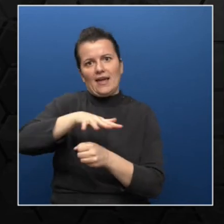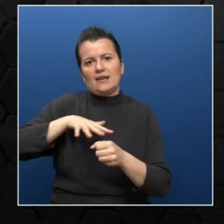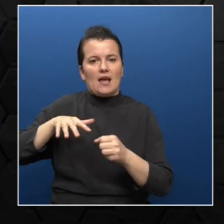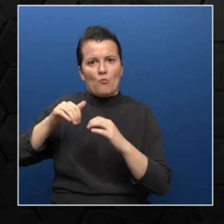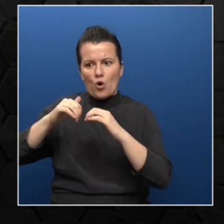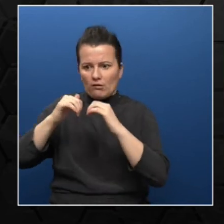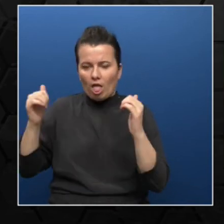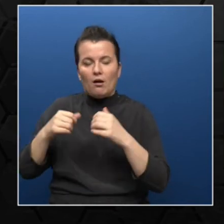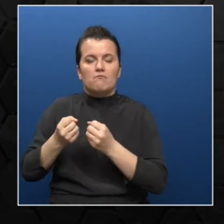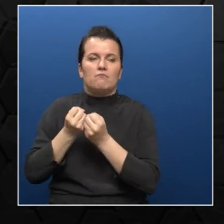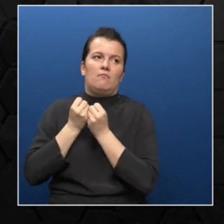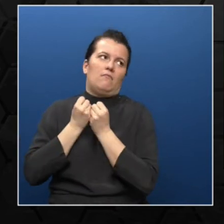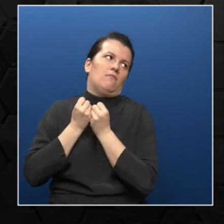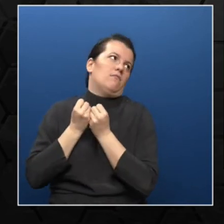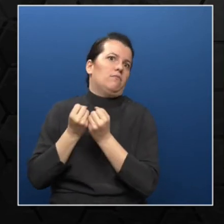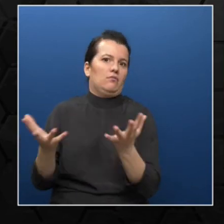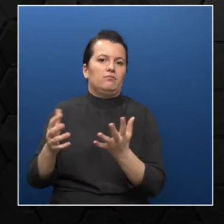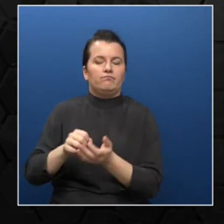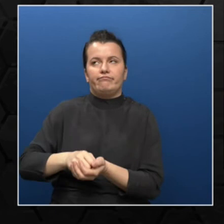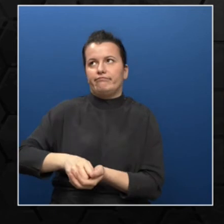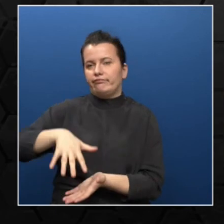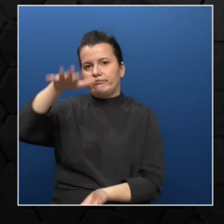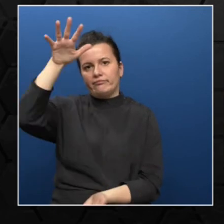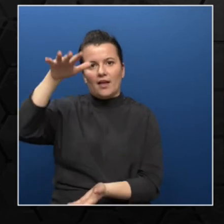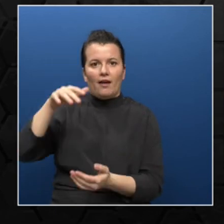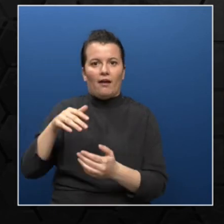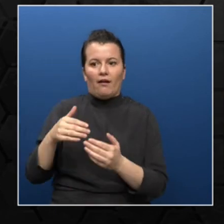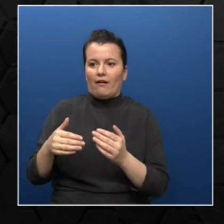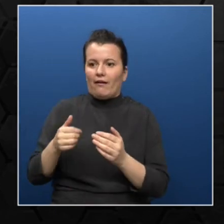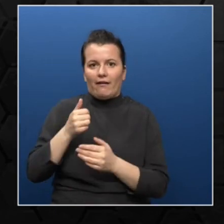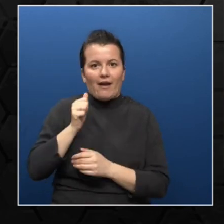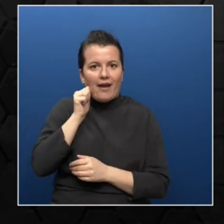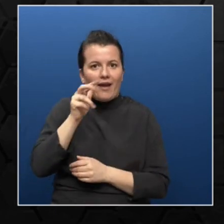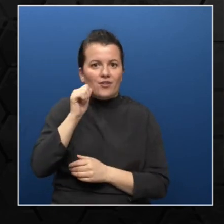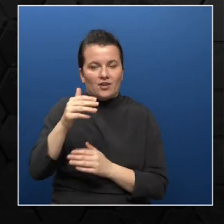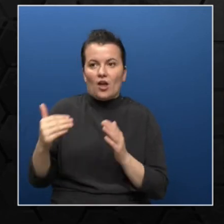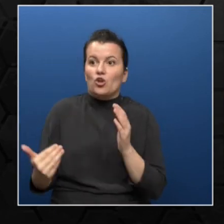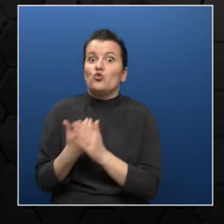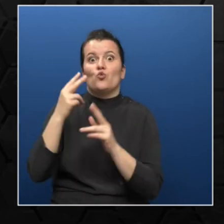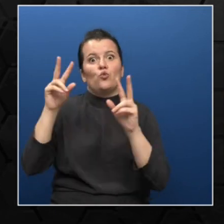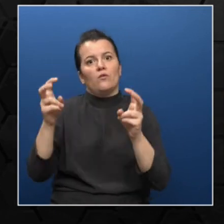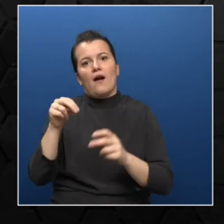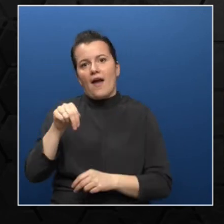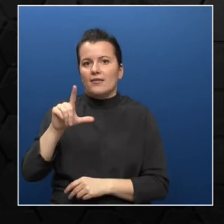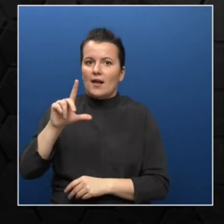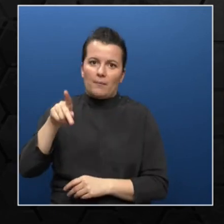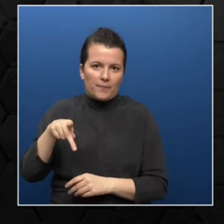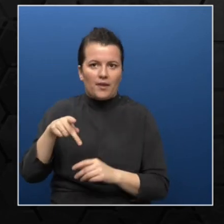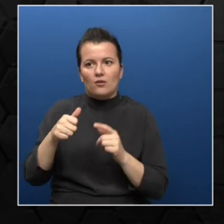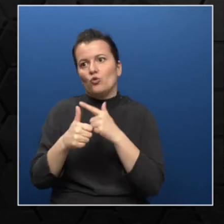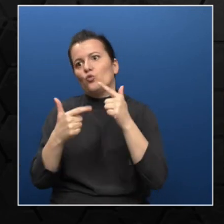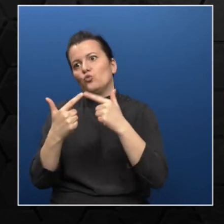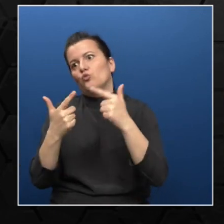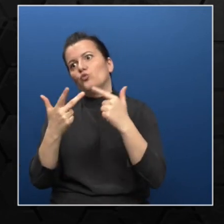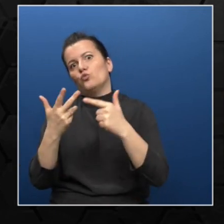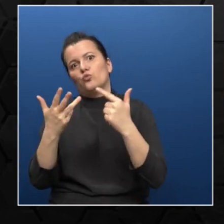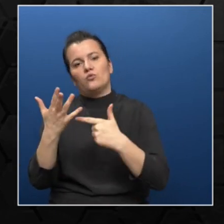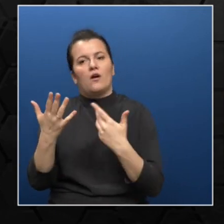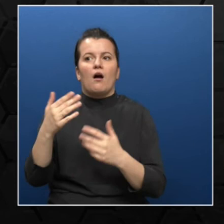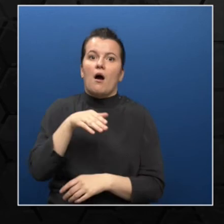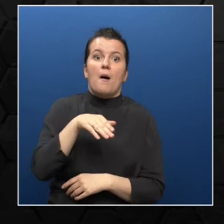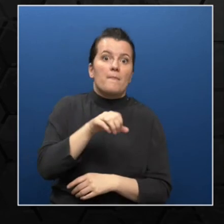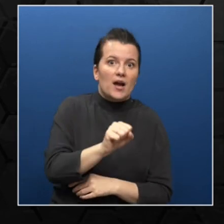me. I mean, there's research coming out every other day from different university or different company. There's research papers coming out from Microsoft, from